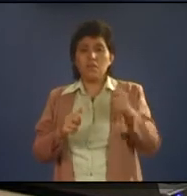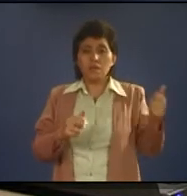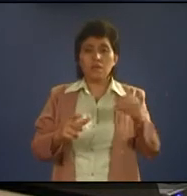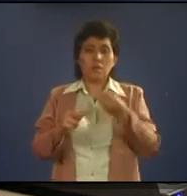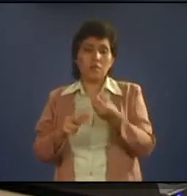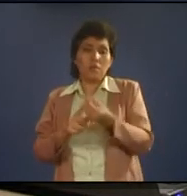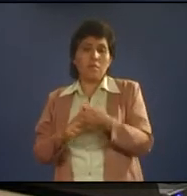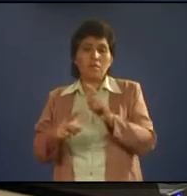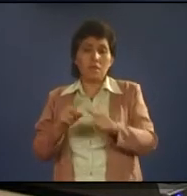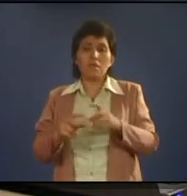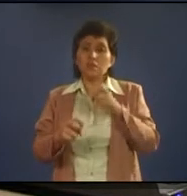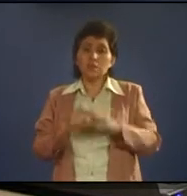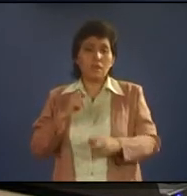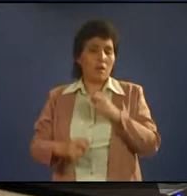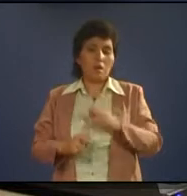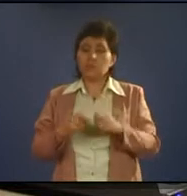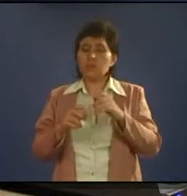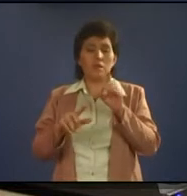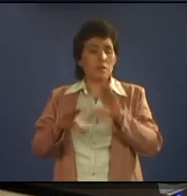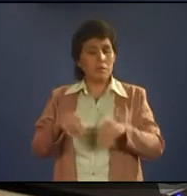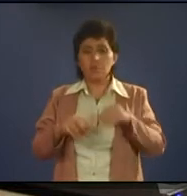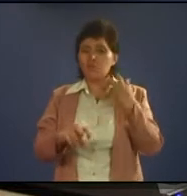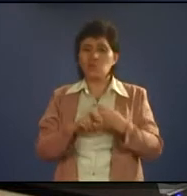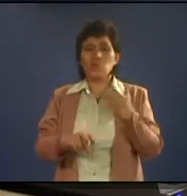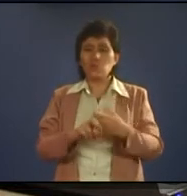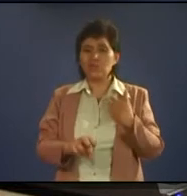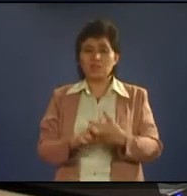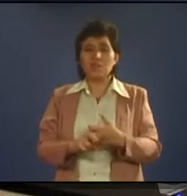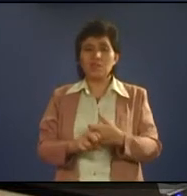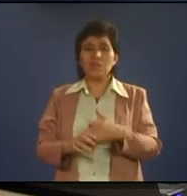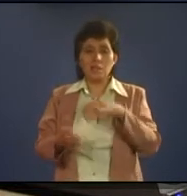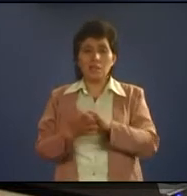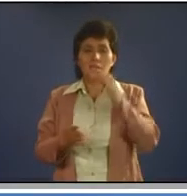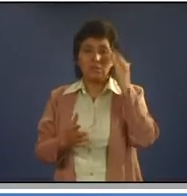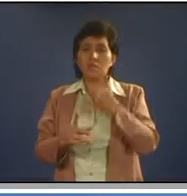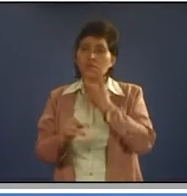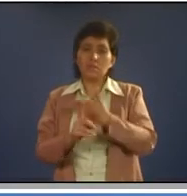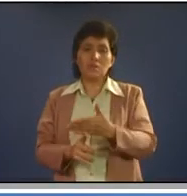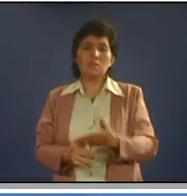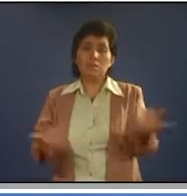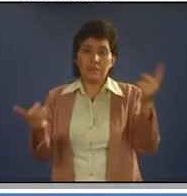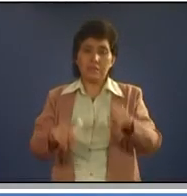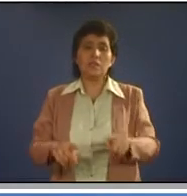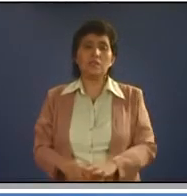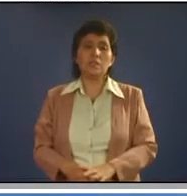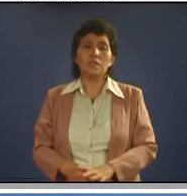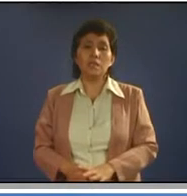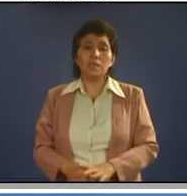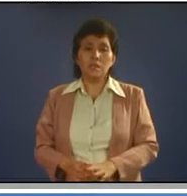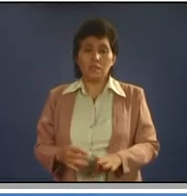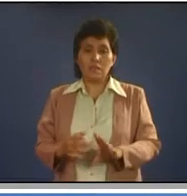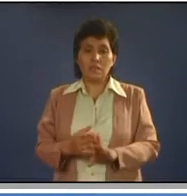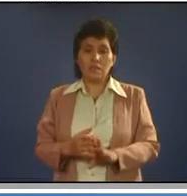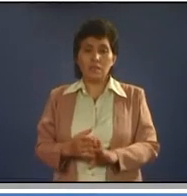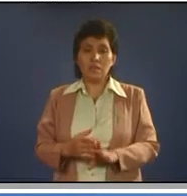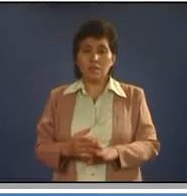be accepted by the group, okay? That's why they kick them out, okay? Now, next one, it's also beliefs have changed.